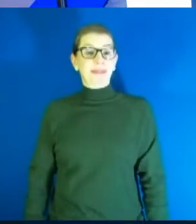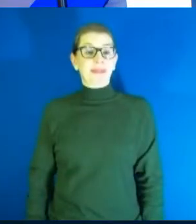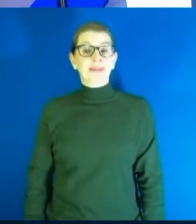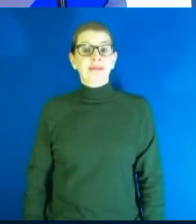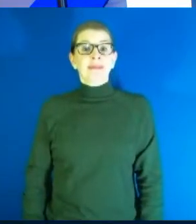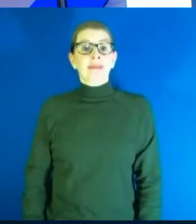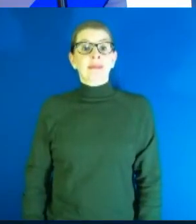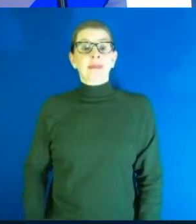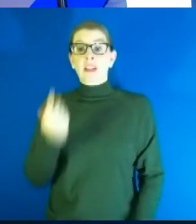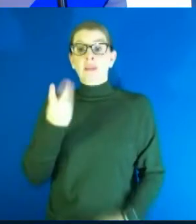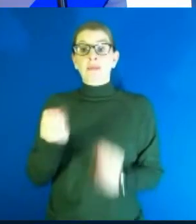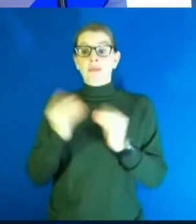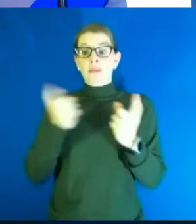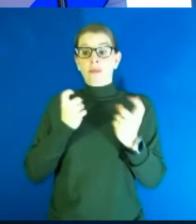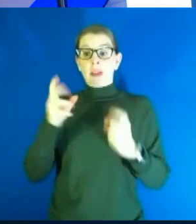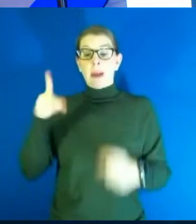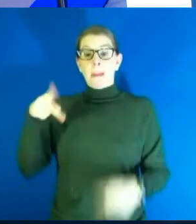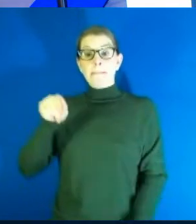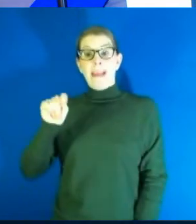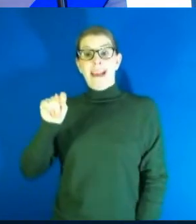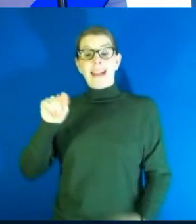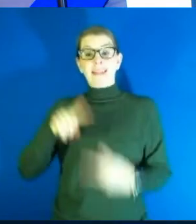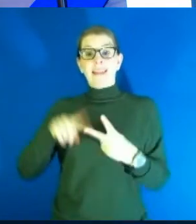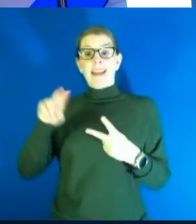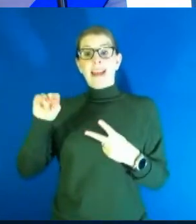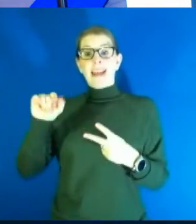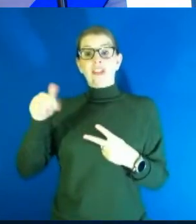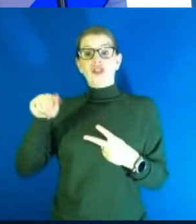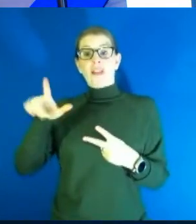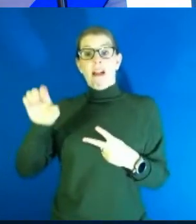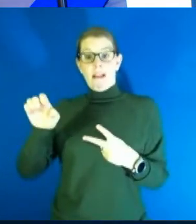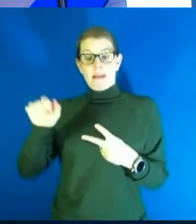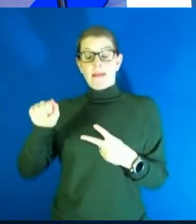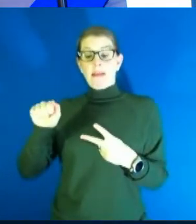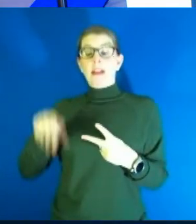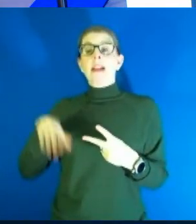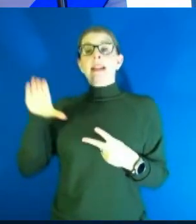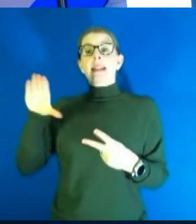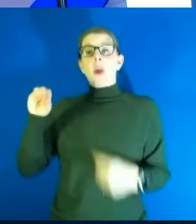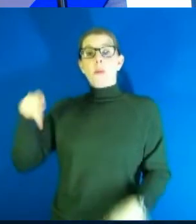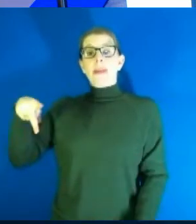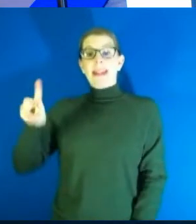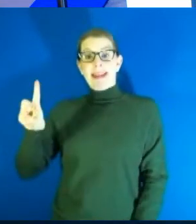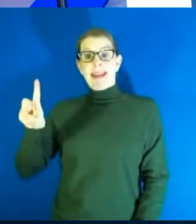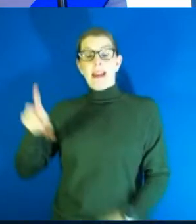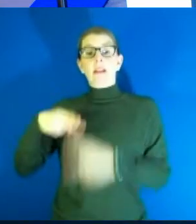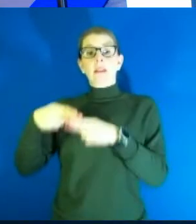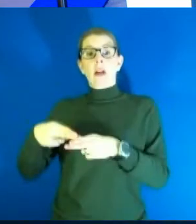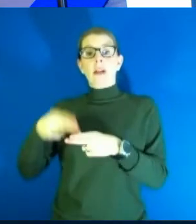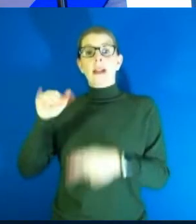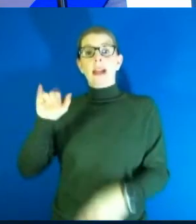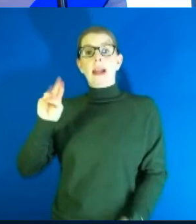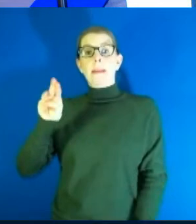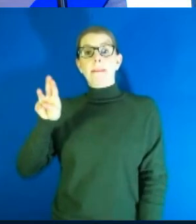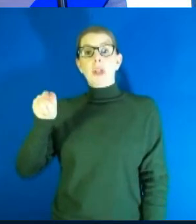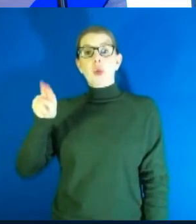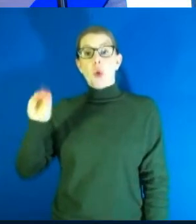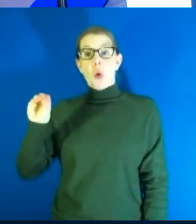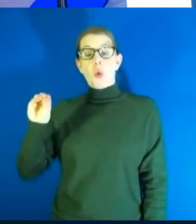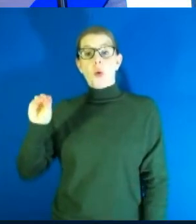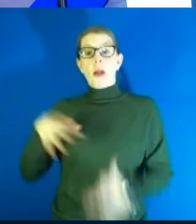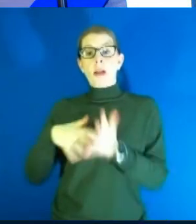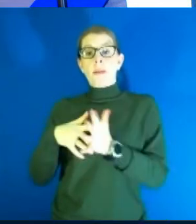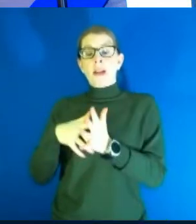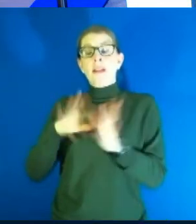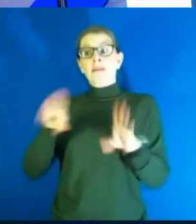couple more questions. Yeah. Pat and Angela, similar questions. Is COPD considered immunocompromised, and can you give some examples of